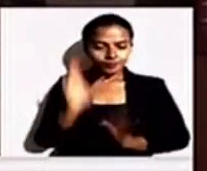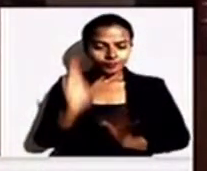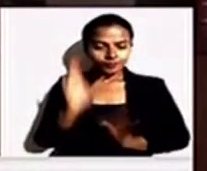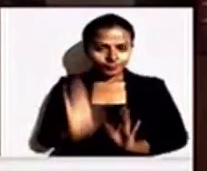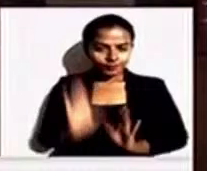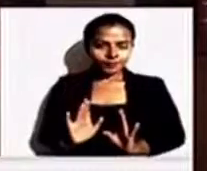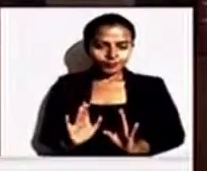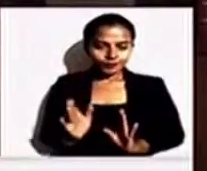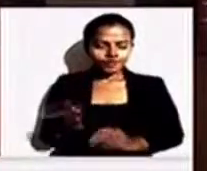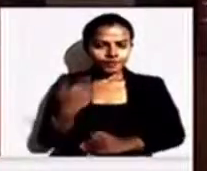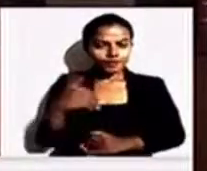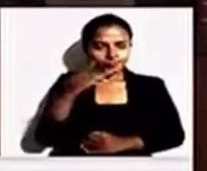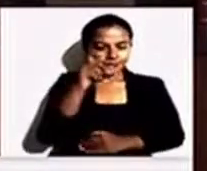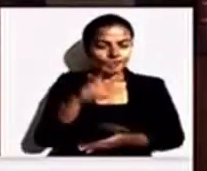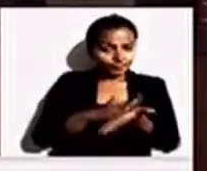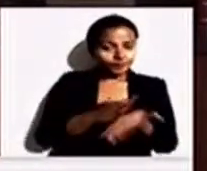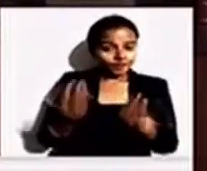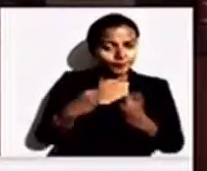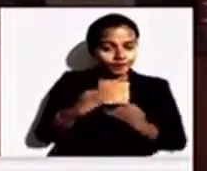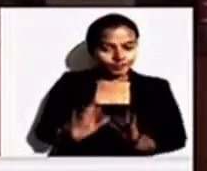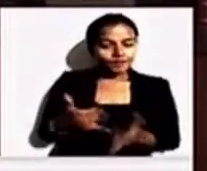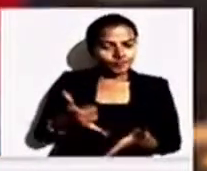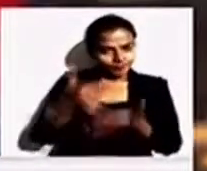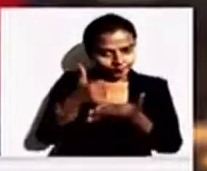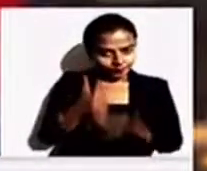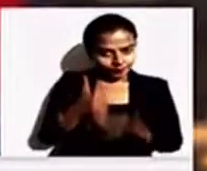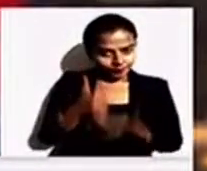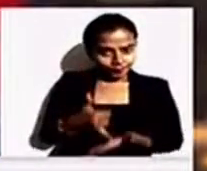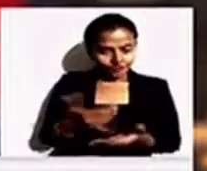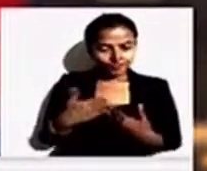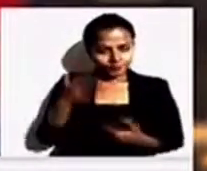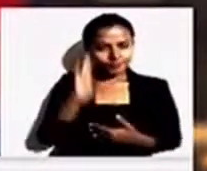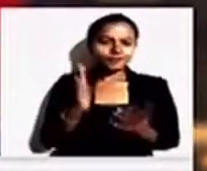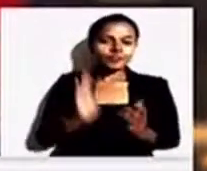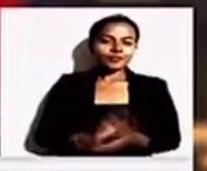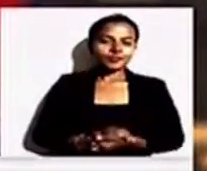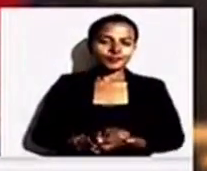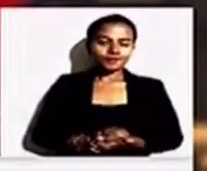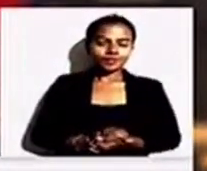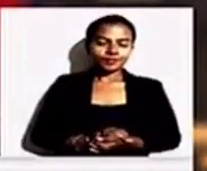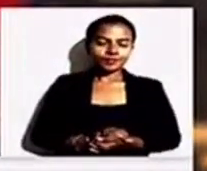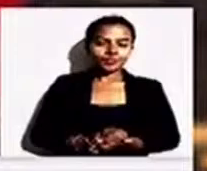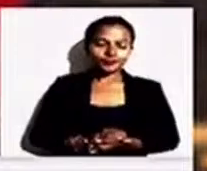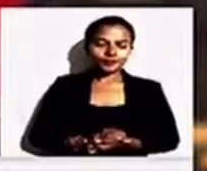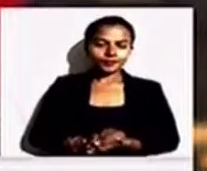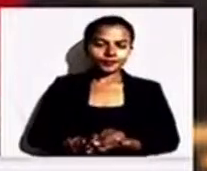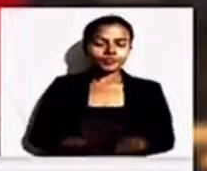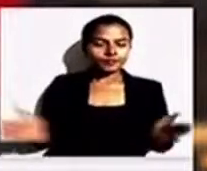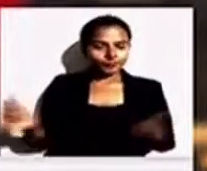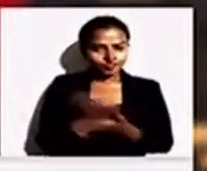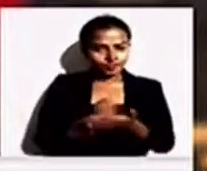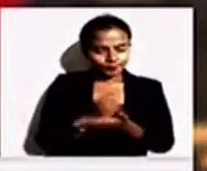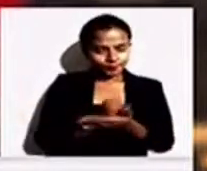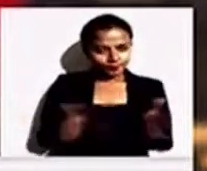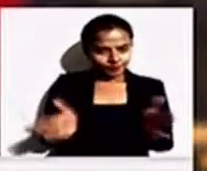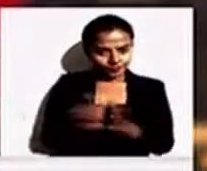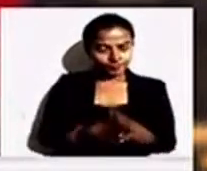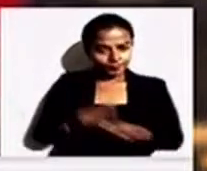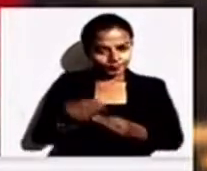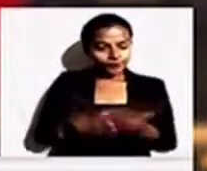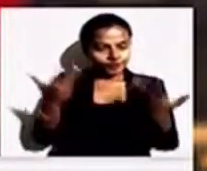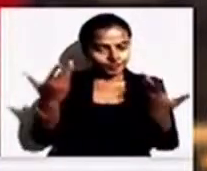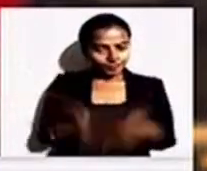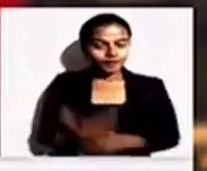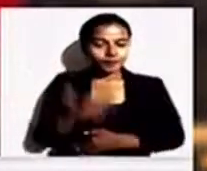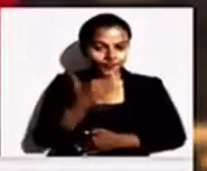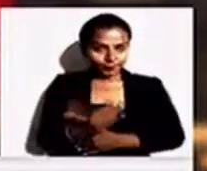by awards of this nature. Well, on that note, we wrap this edition of Primetime News. Thank you very much for stopping by. More